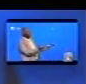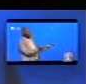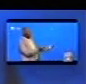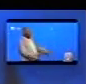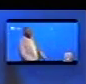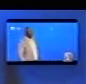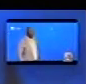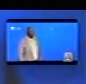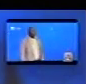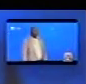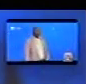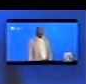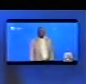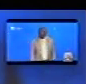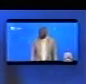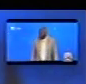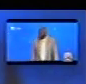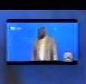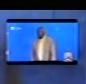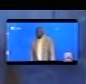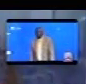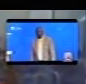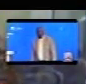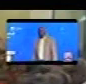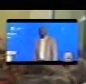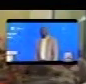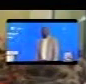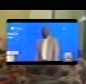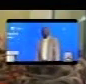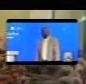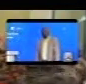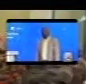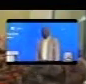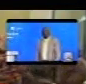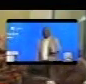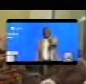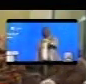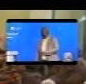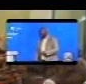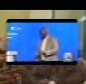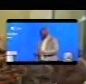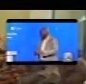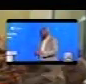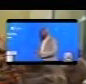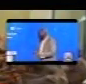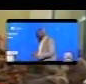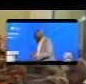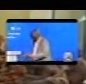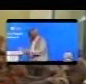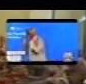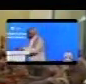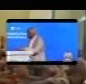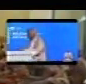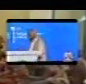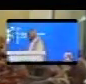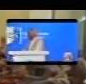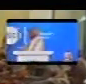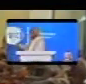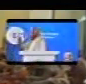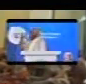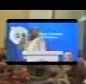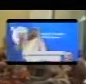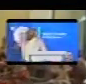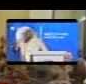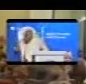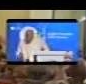you. Beware, therefore. Lest that come upon your own you, character which is looking up for the